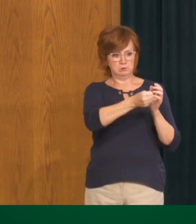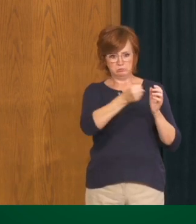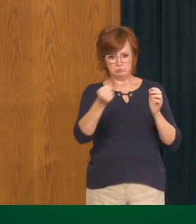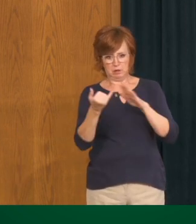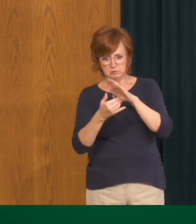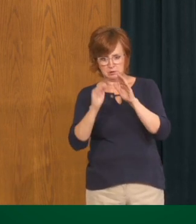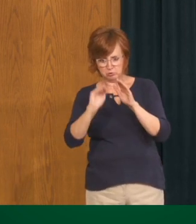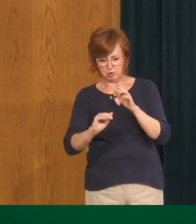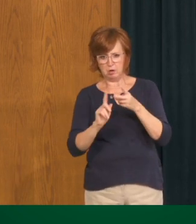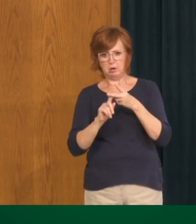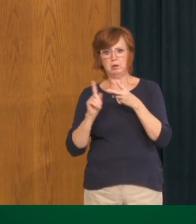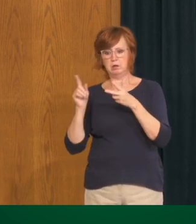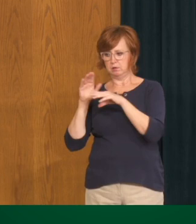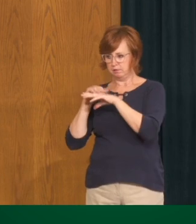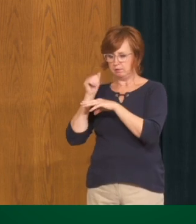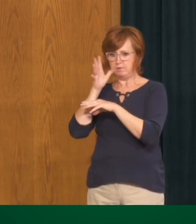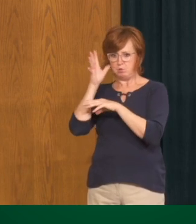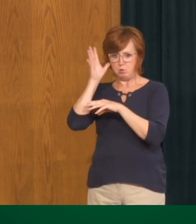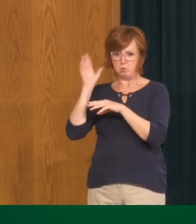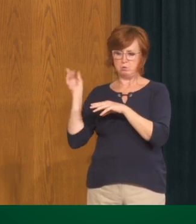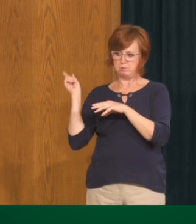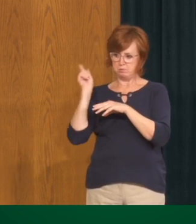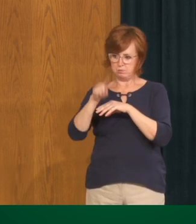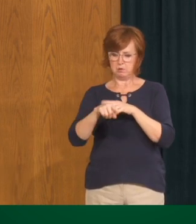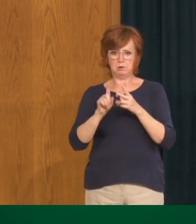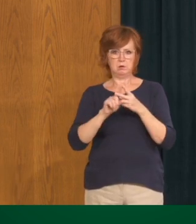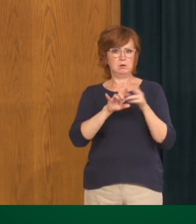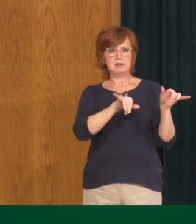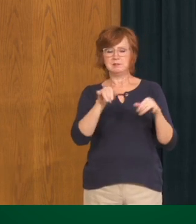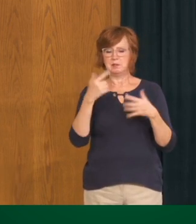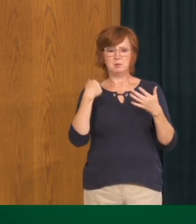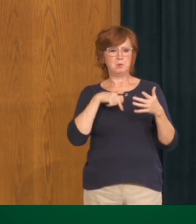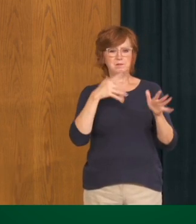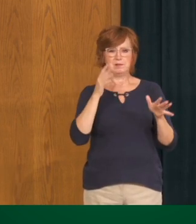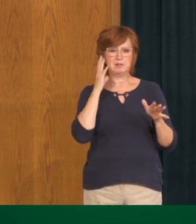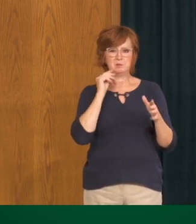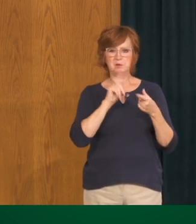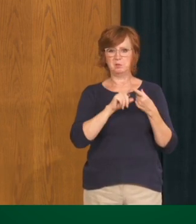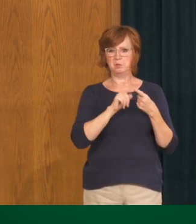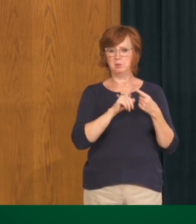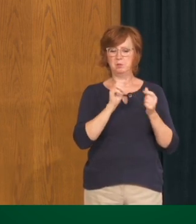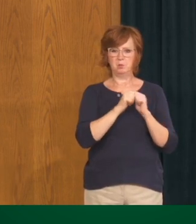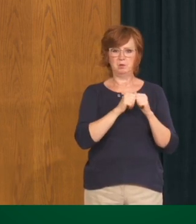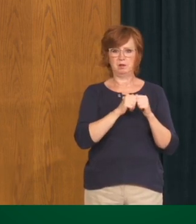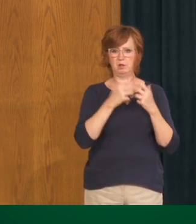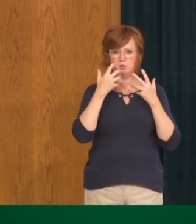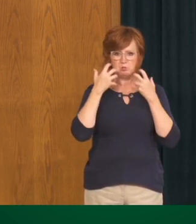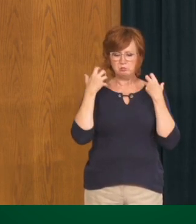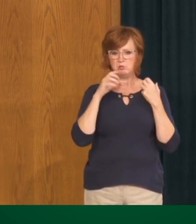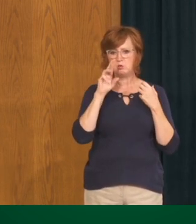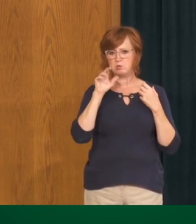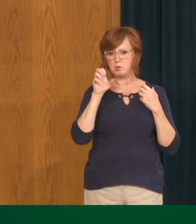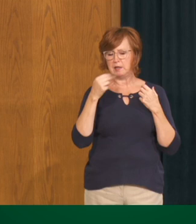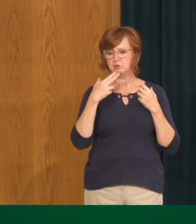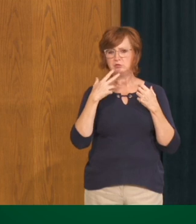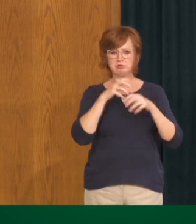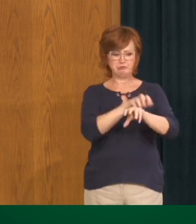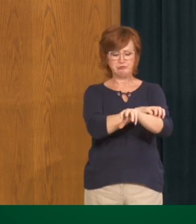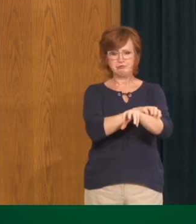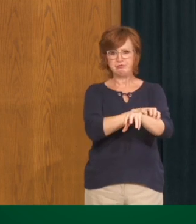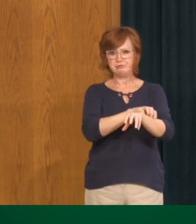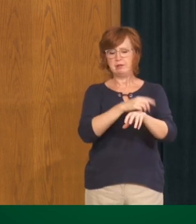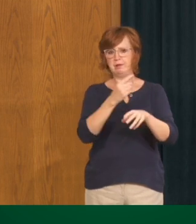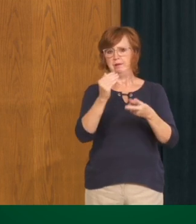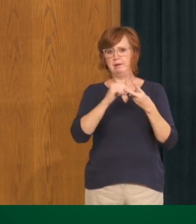how certain things happen in schools, whether that's lice or pink eye. So I think it's important for local school divisions to make